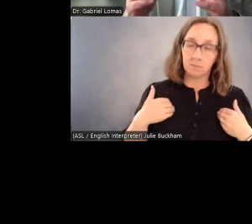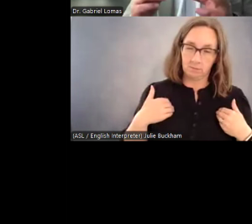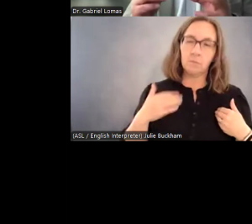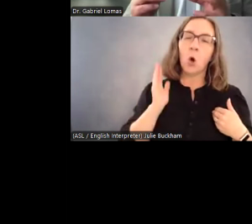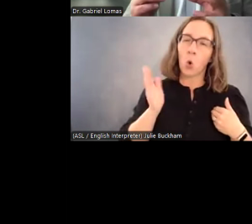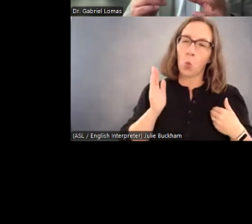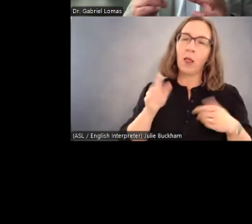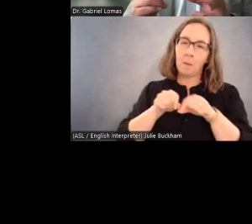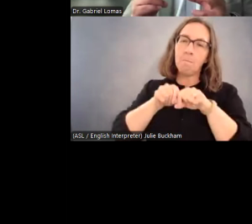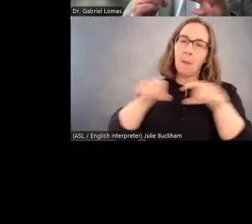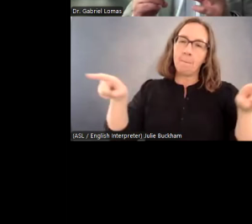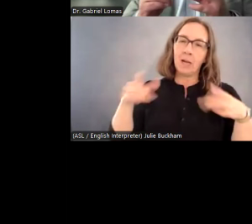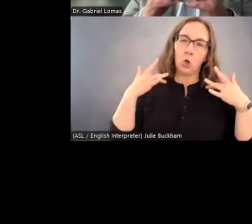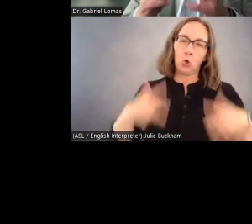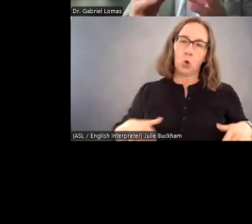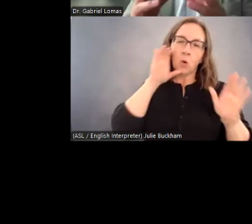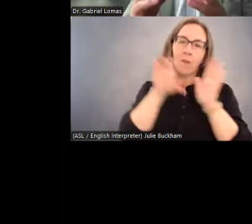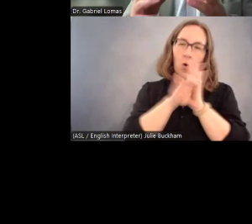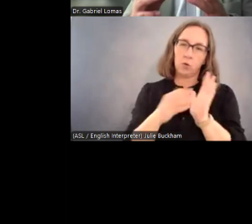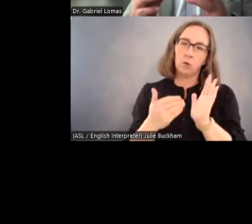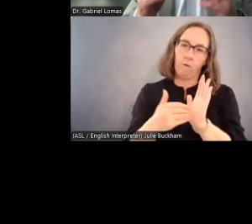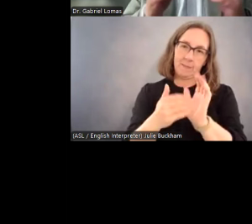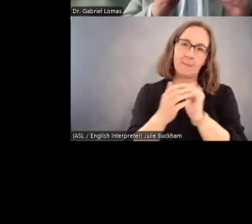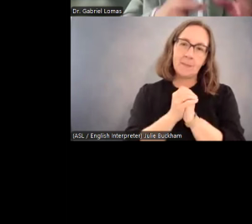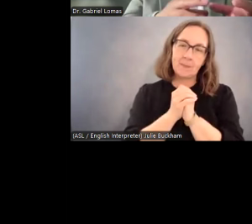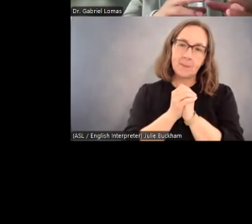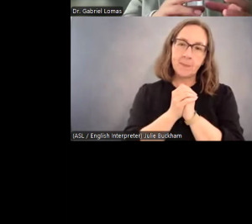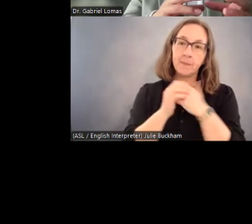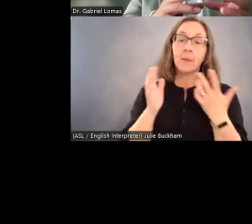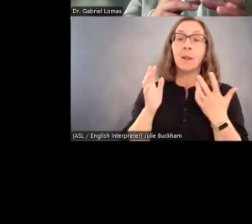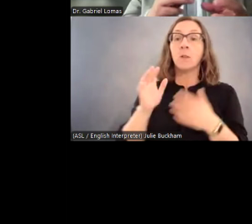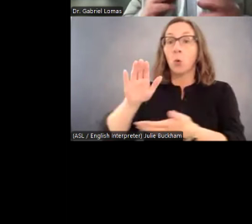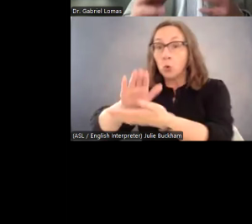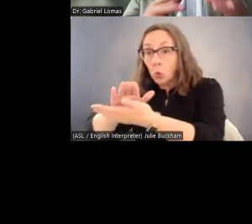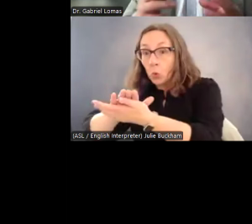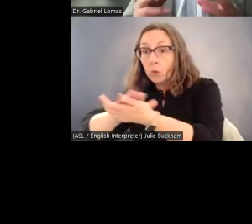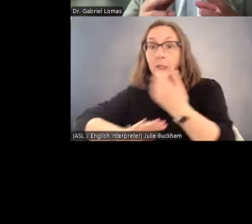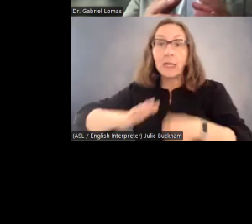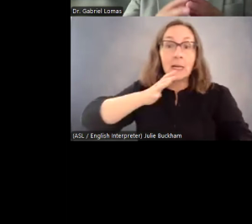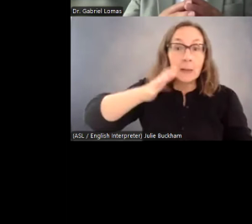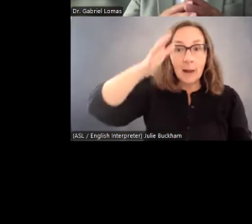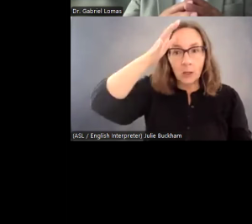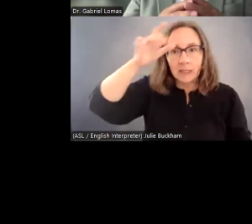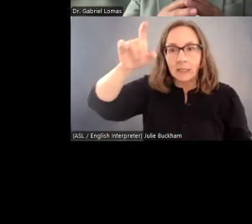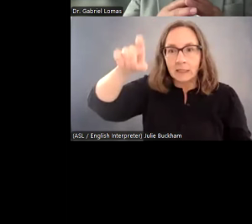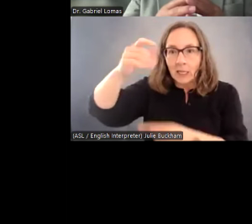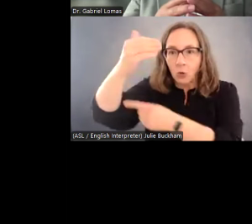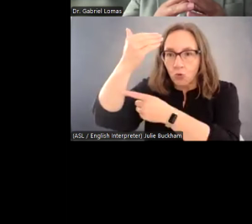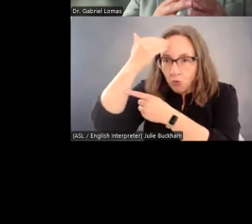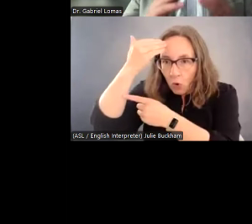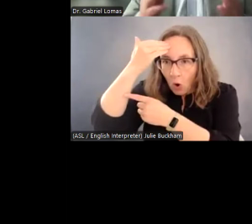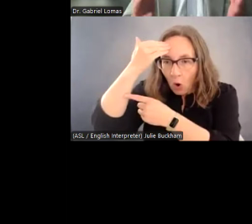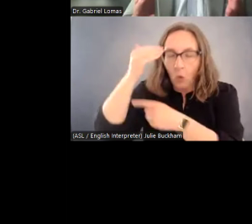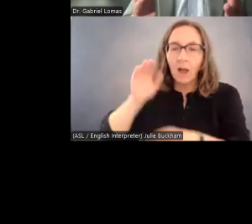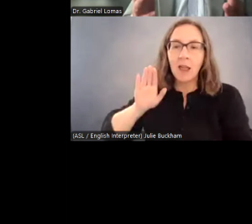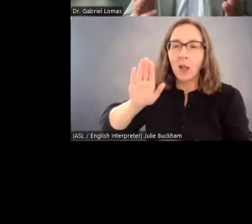nude photos with each other. So it's really important that schools and that parents know what kind of content that they have if